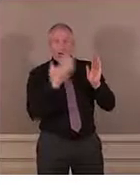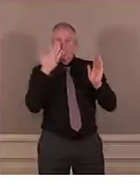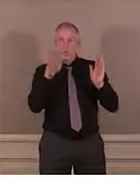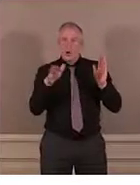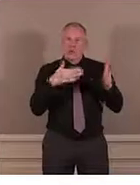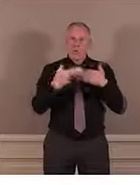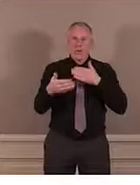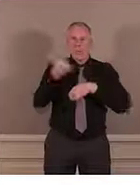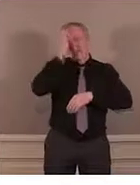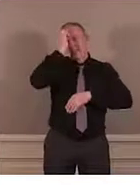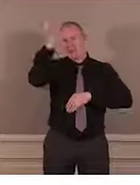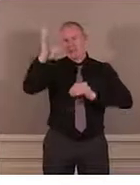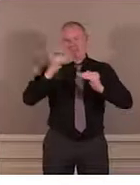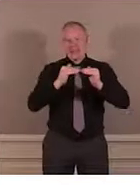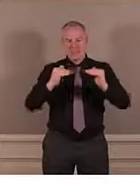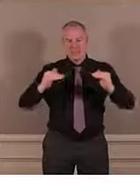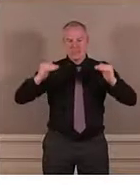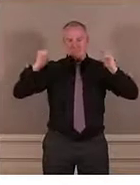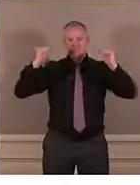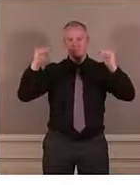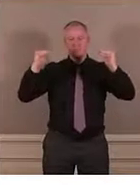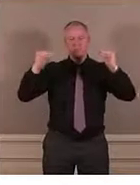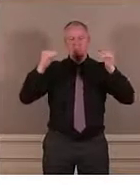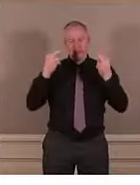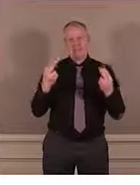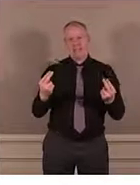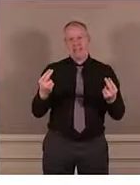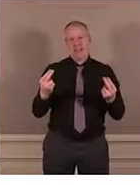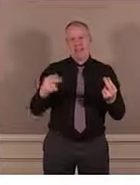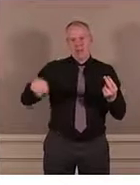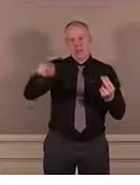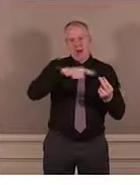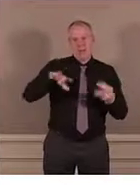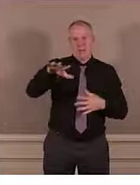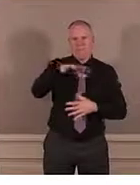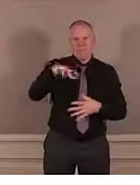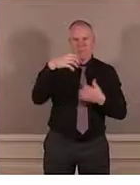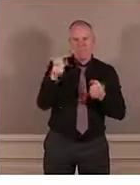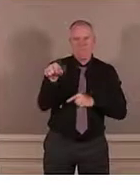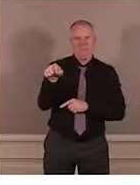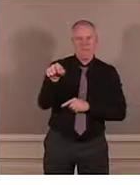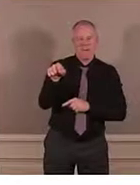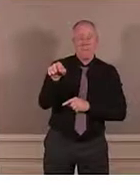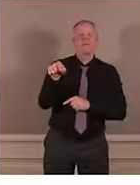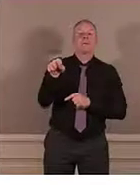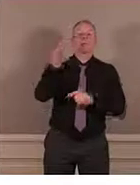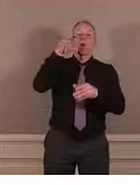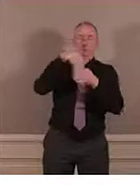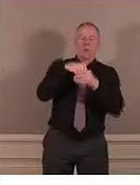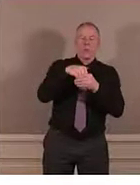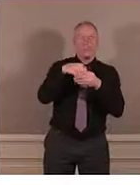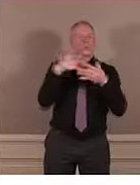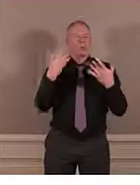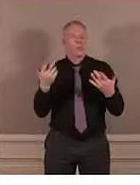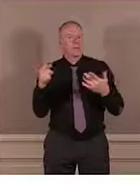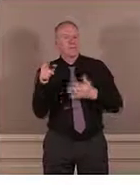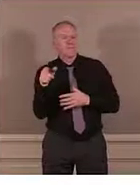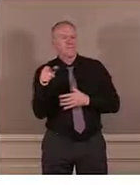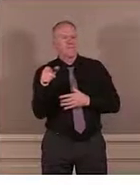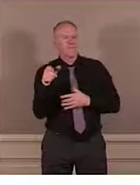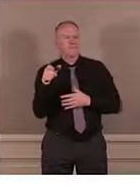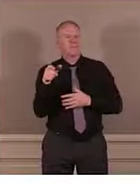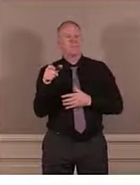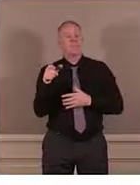expected standards that we are requiring our settings to have. And it really includes